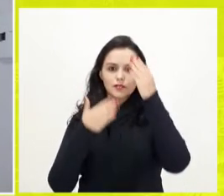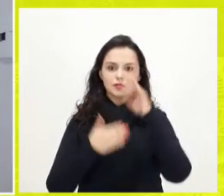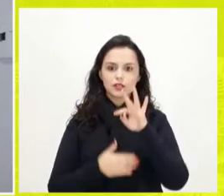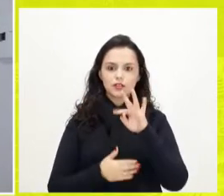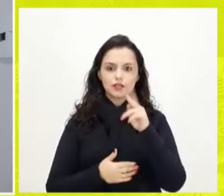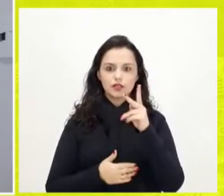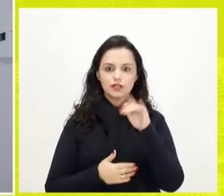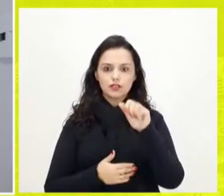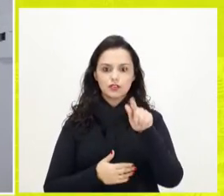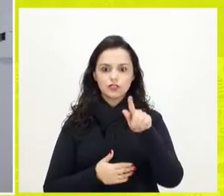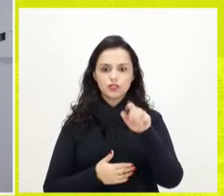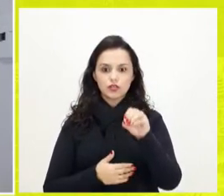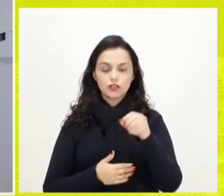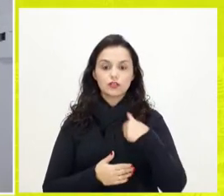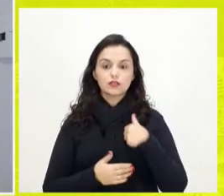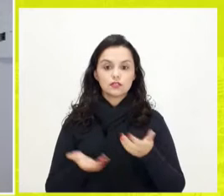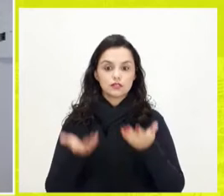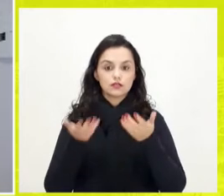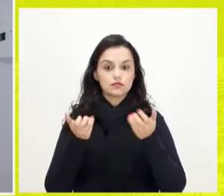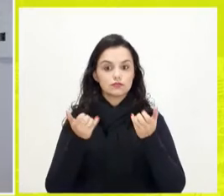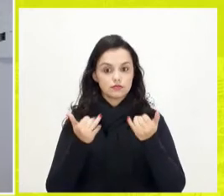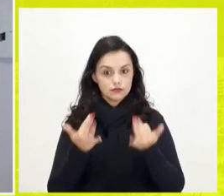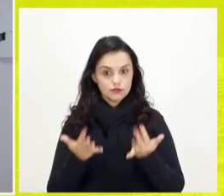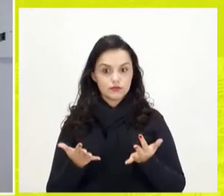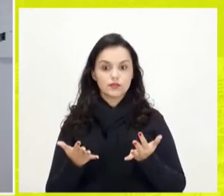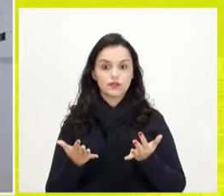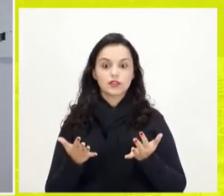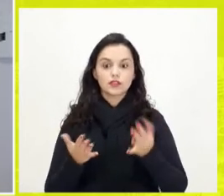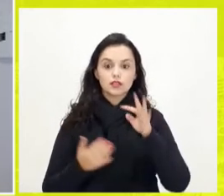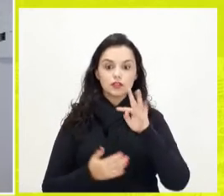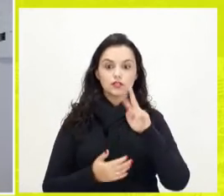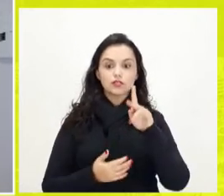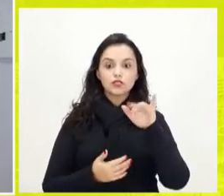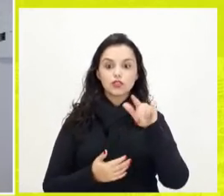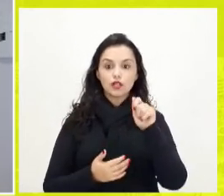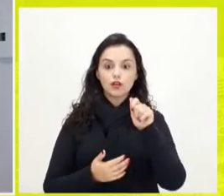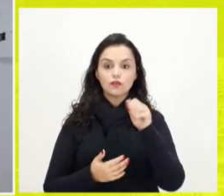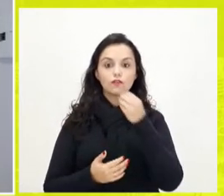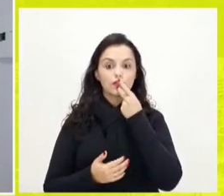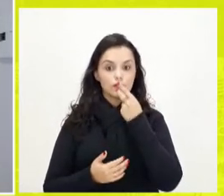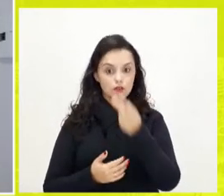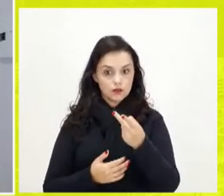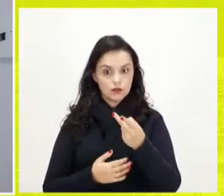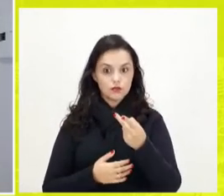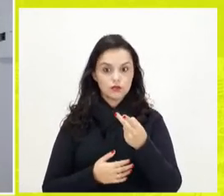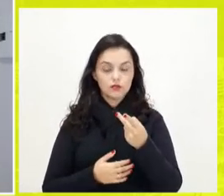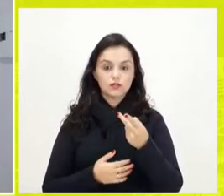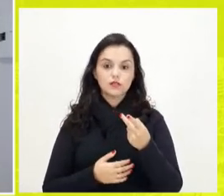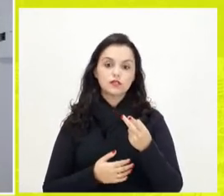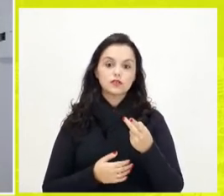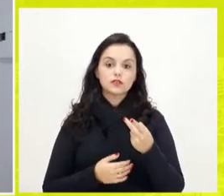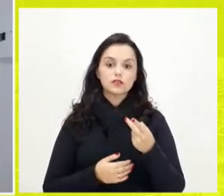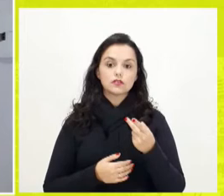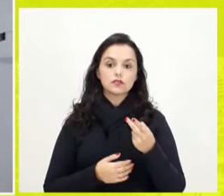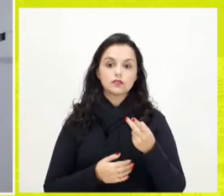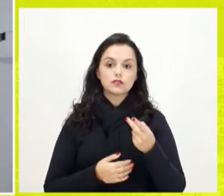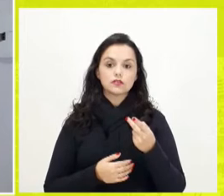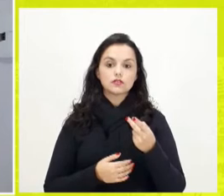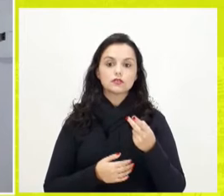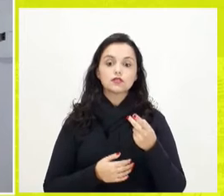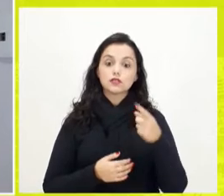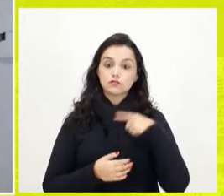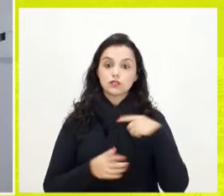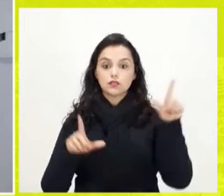juggle i'd like to highlight what thiago said he